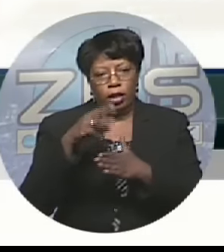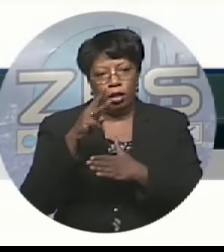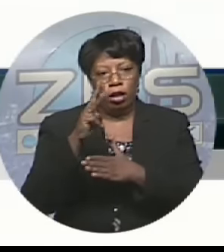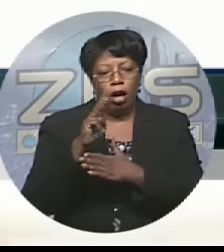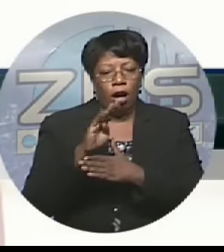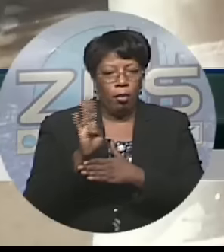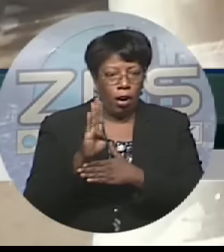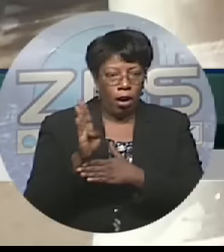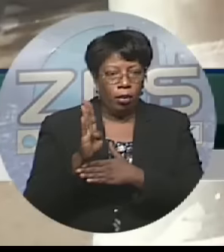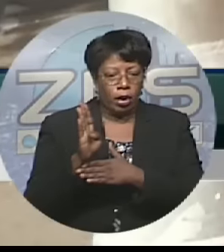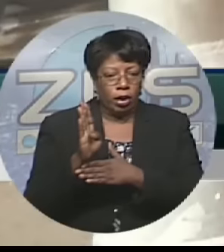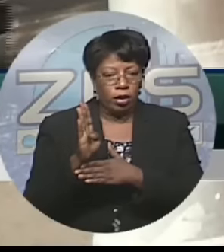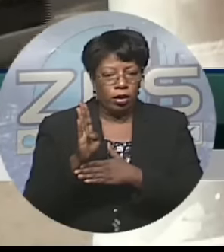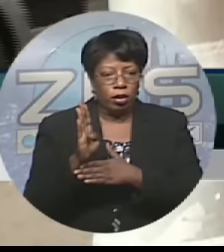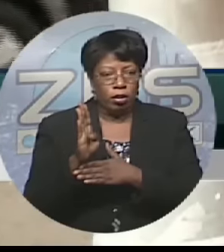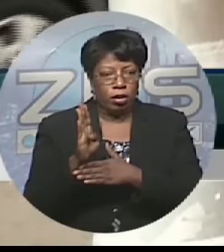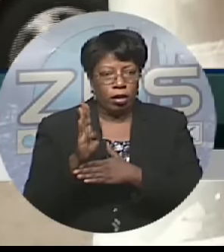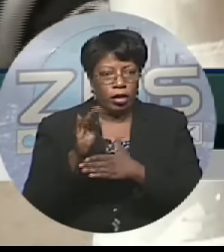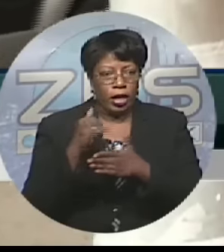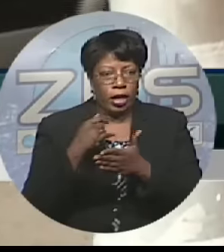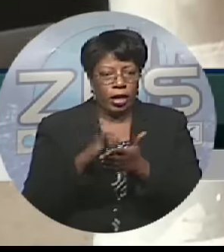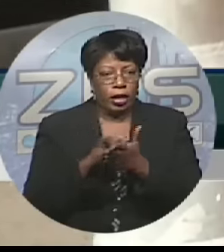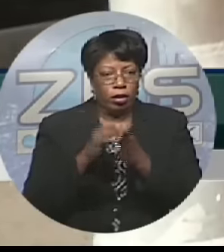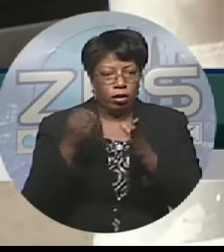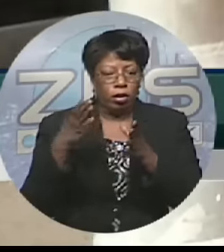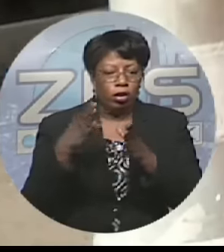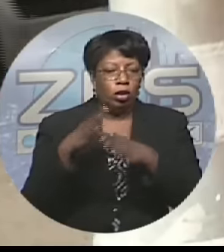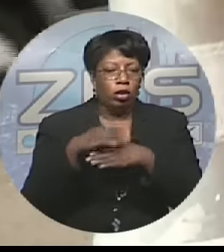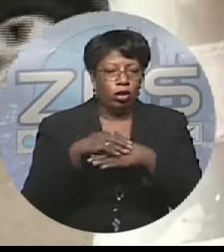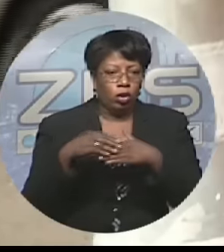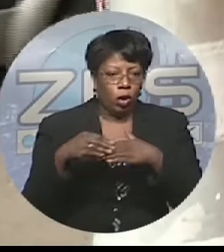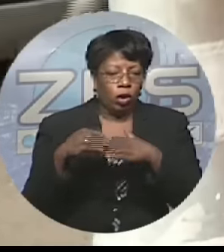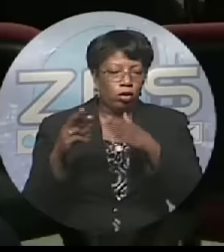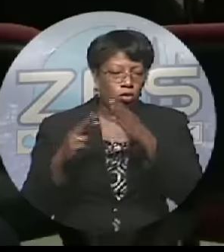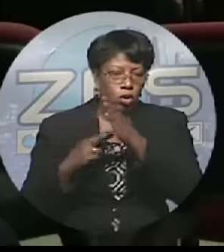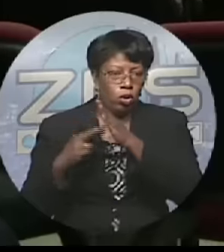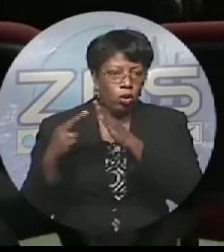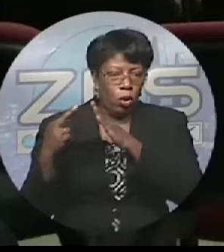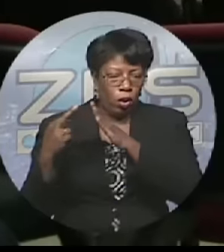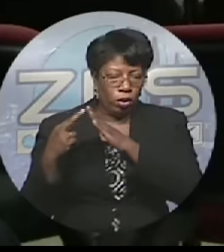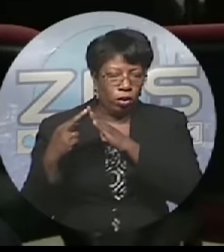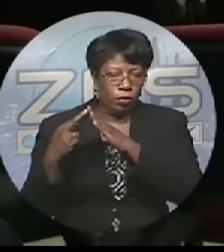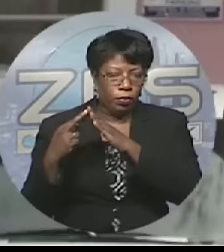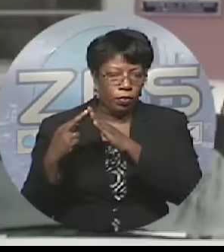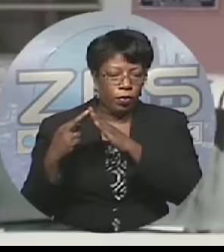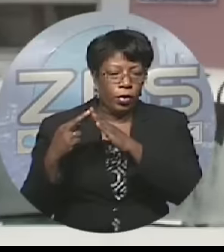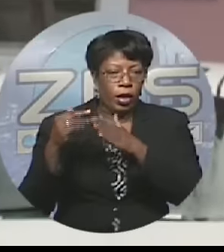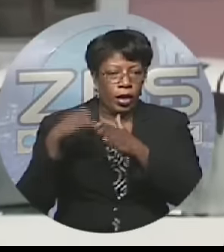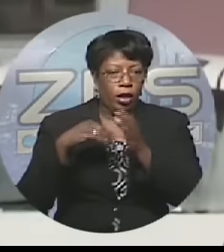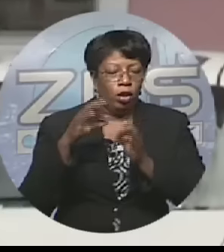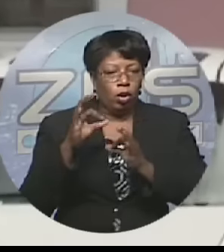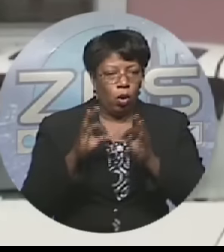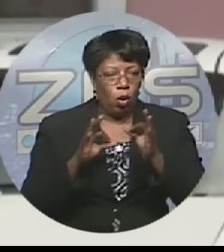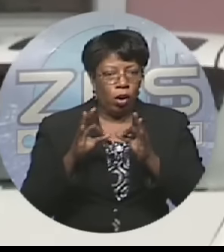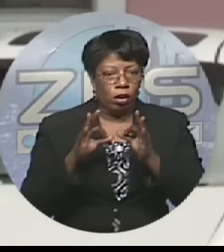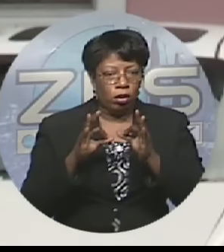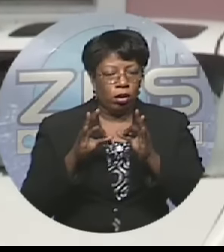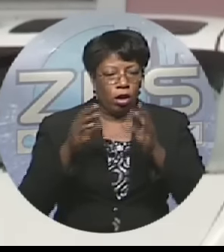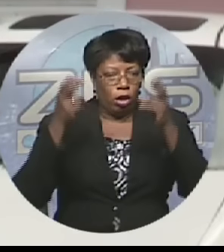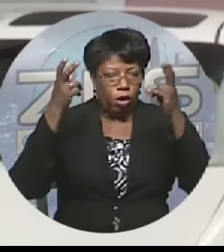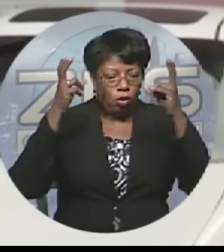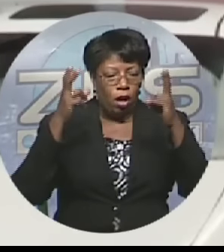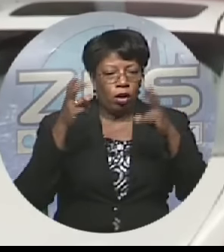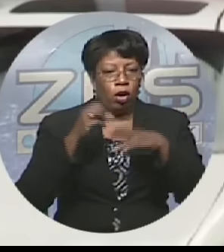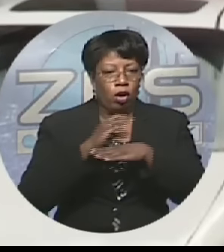court Wednesday for the winding up petition of the multi-billion dollar Bahama resort. During the brief proceeding, Crown Counsel Lauren